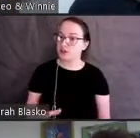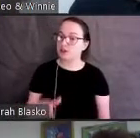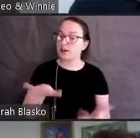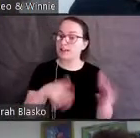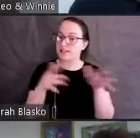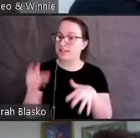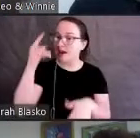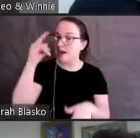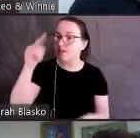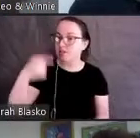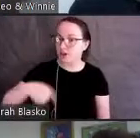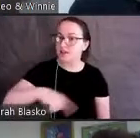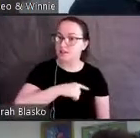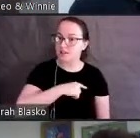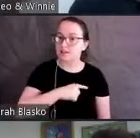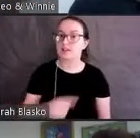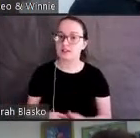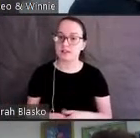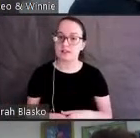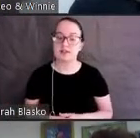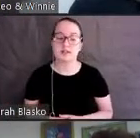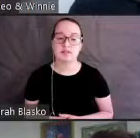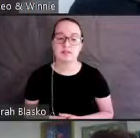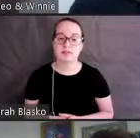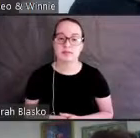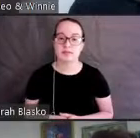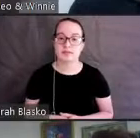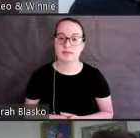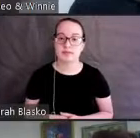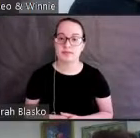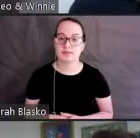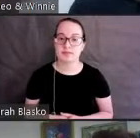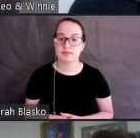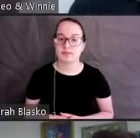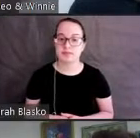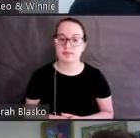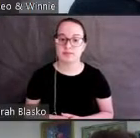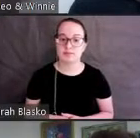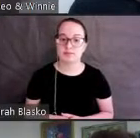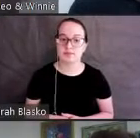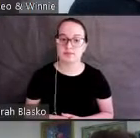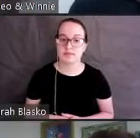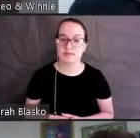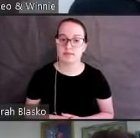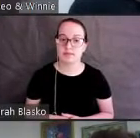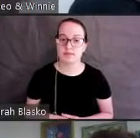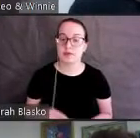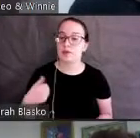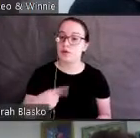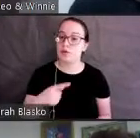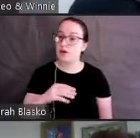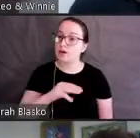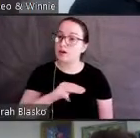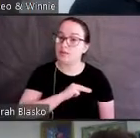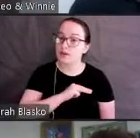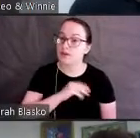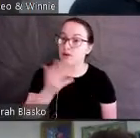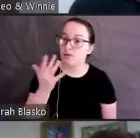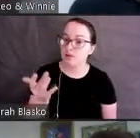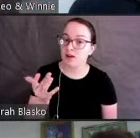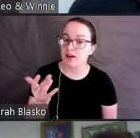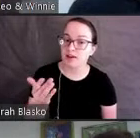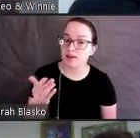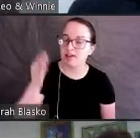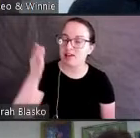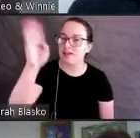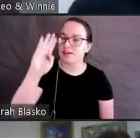We get to, a lot of the mission that we have is because Christ gave us the ability to commune with God in spite of our